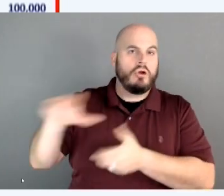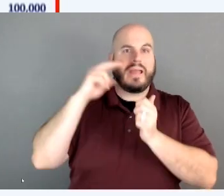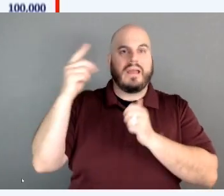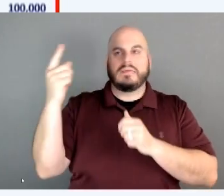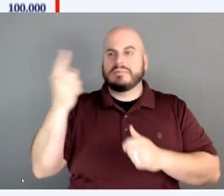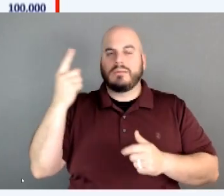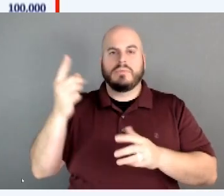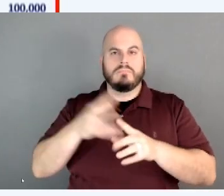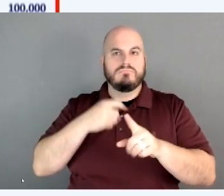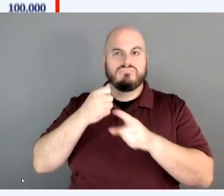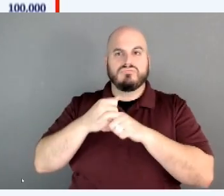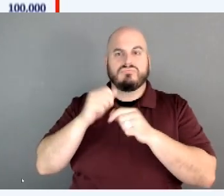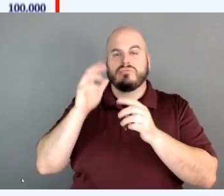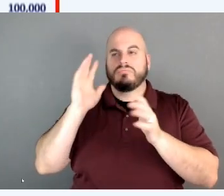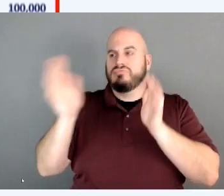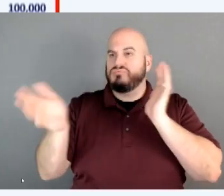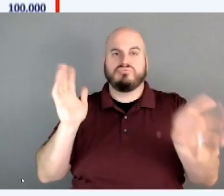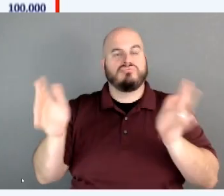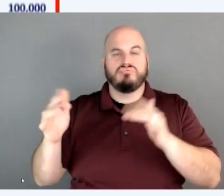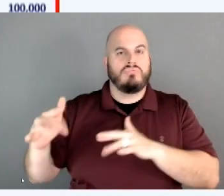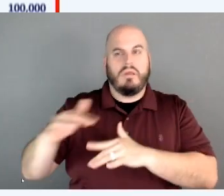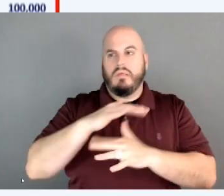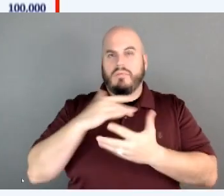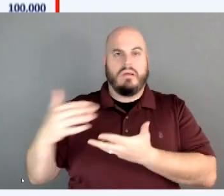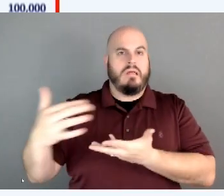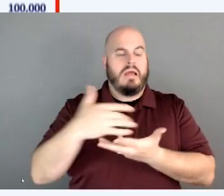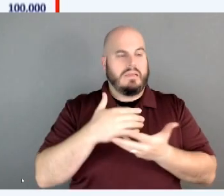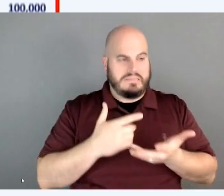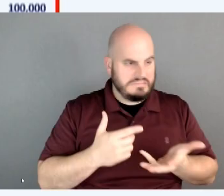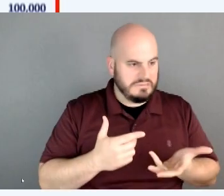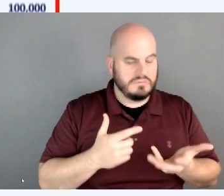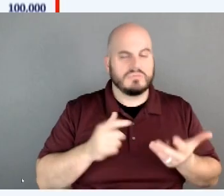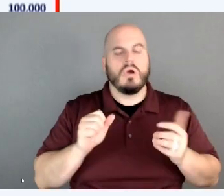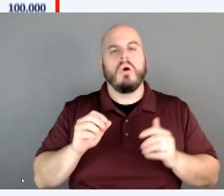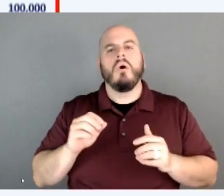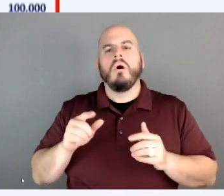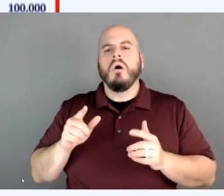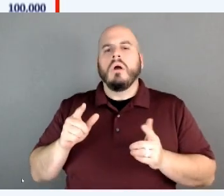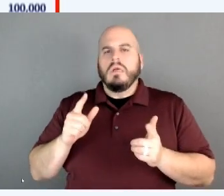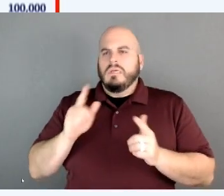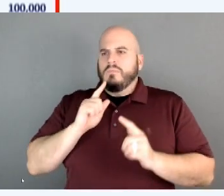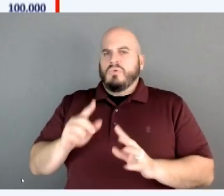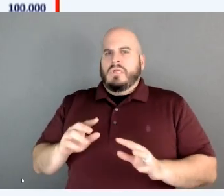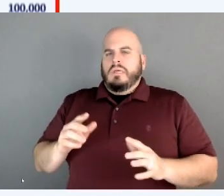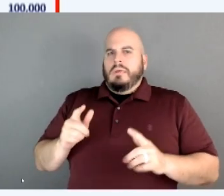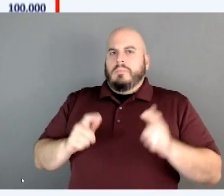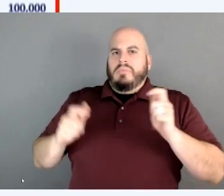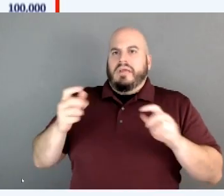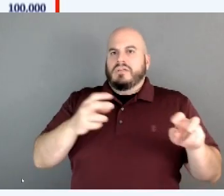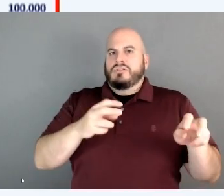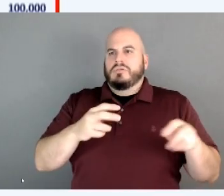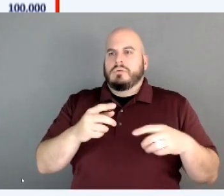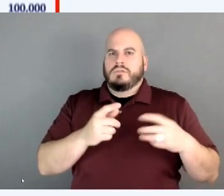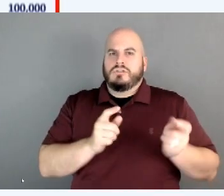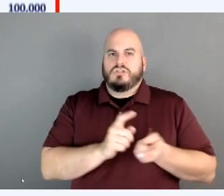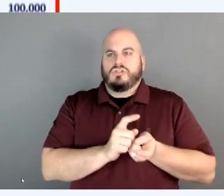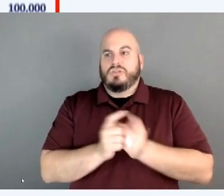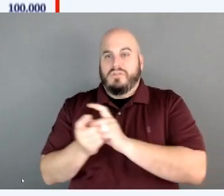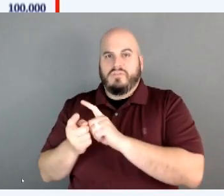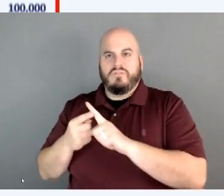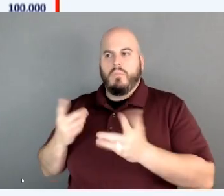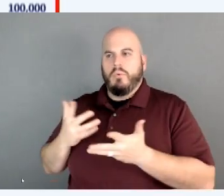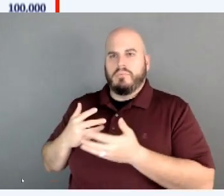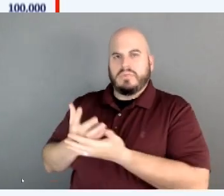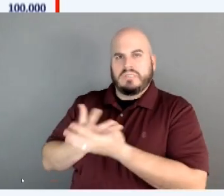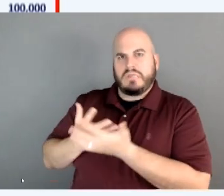existing landfill that's nearby. So this is a pretty significant shift from what we've talked about. It's, you know, rather than hurry